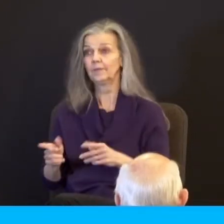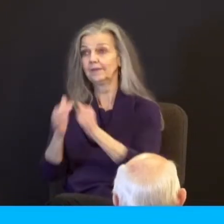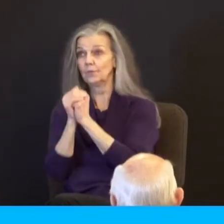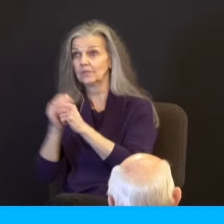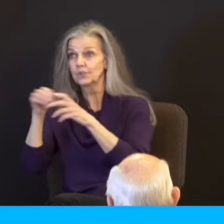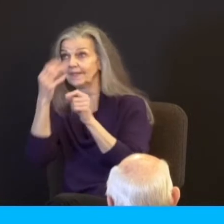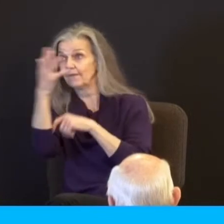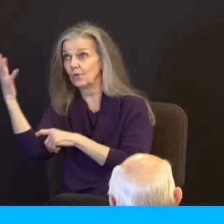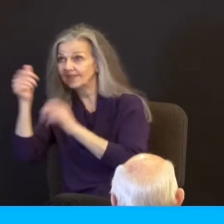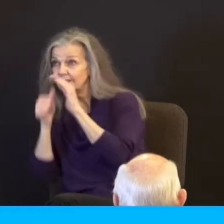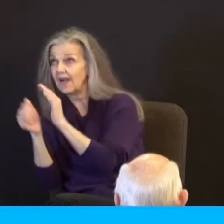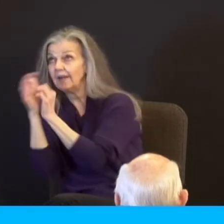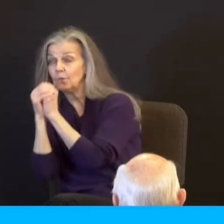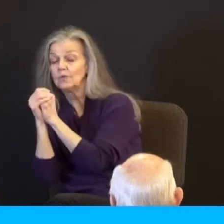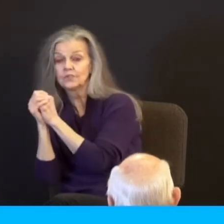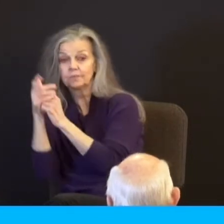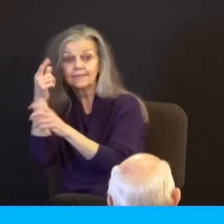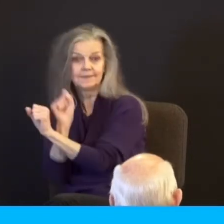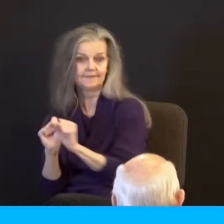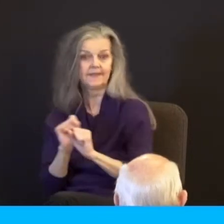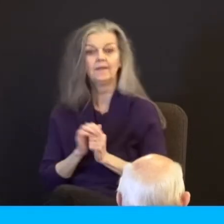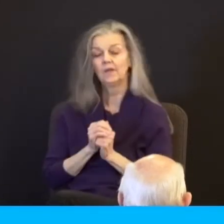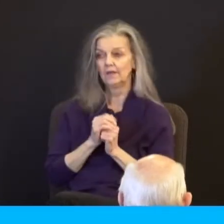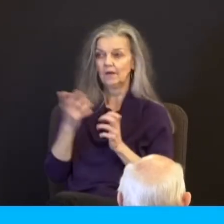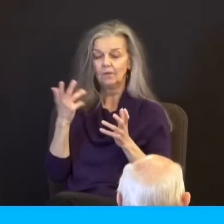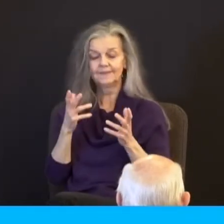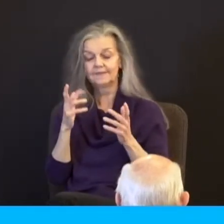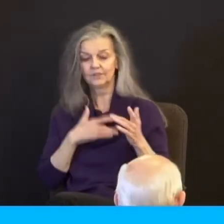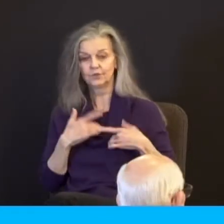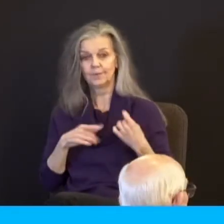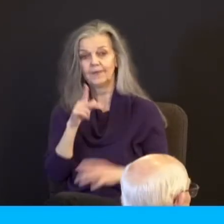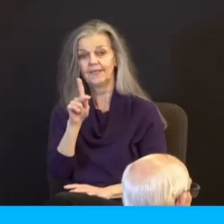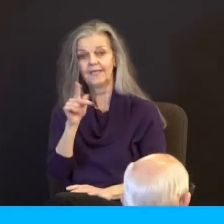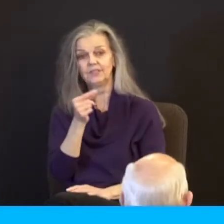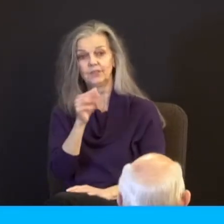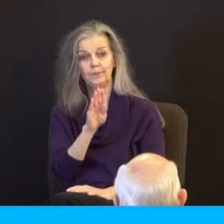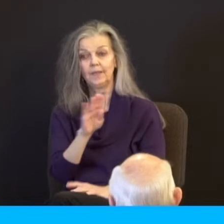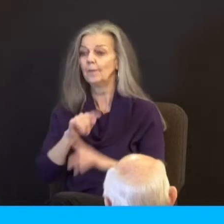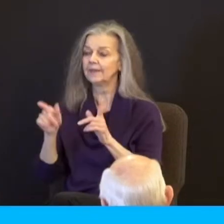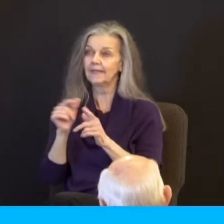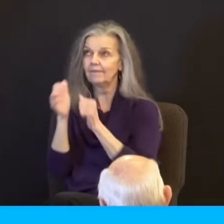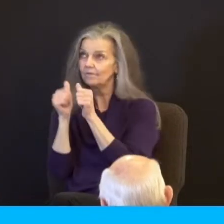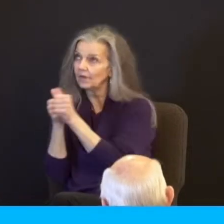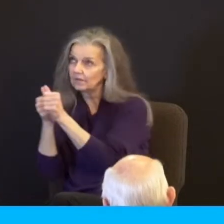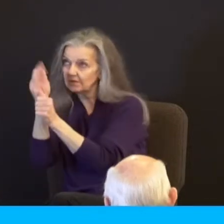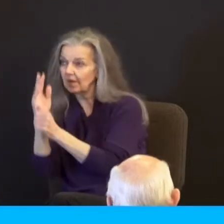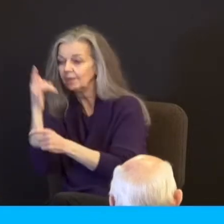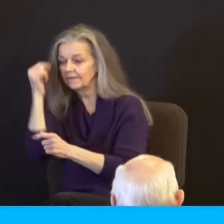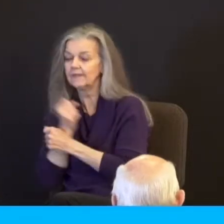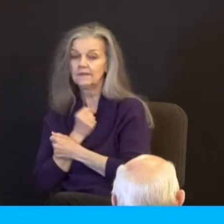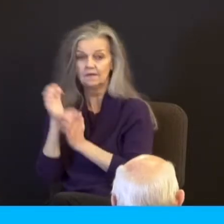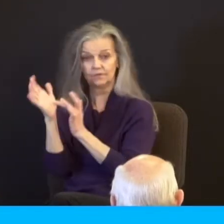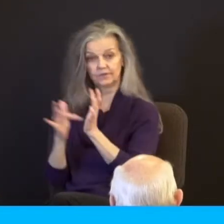safe. They were always at risk of being reported to the KGB. These people went through it because they loved Jesus. They finally get